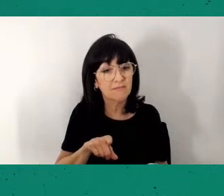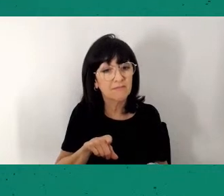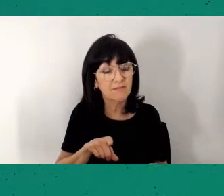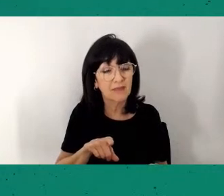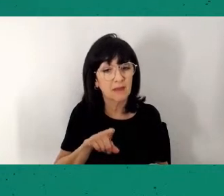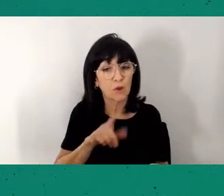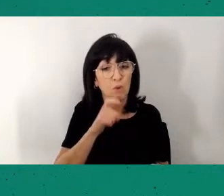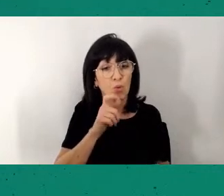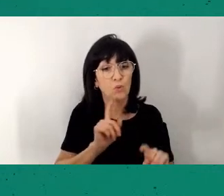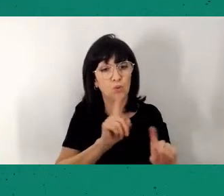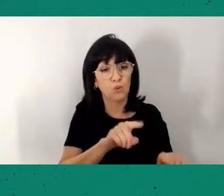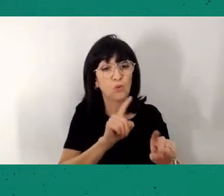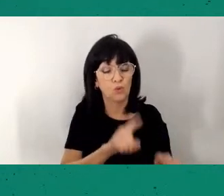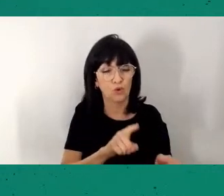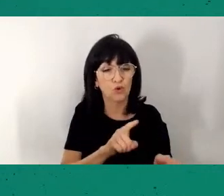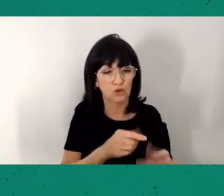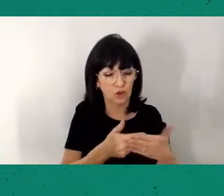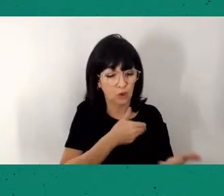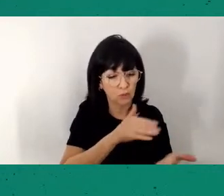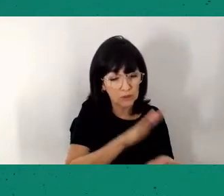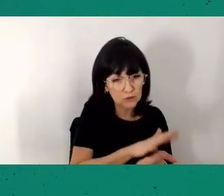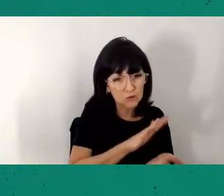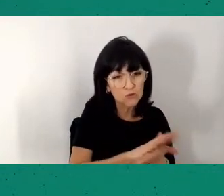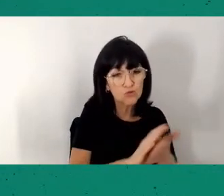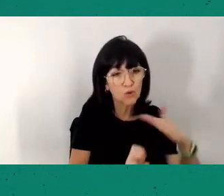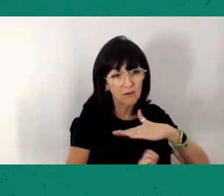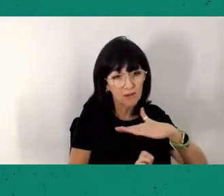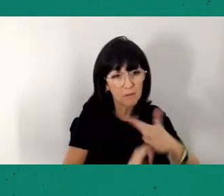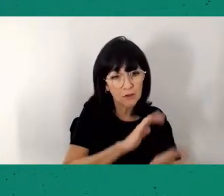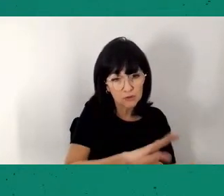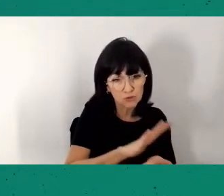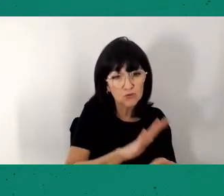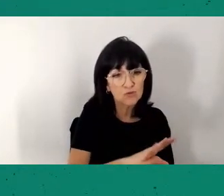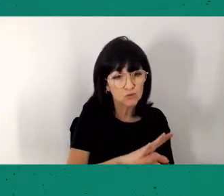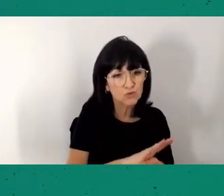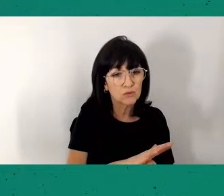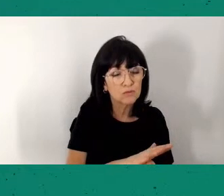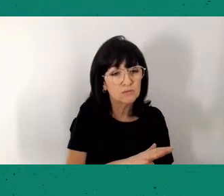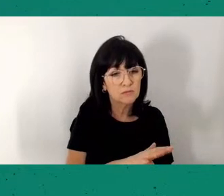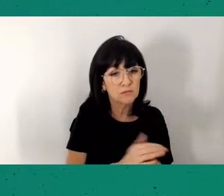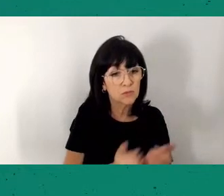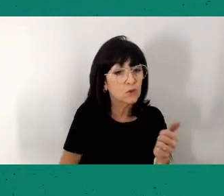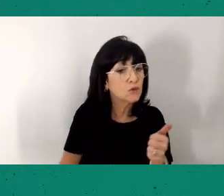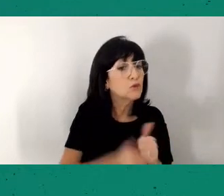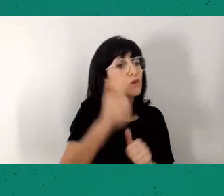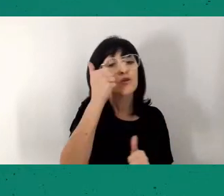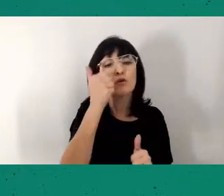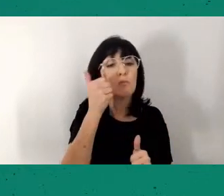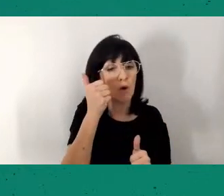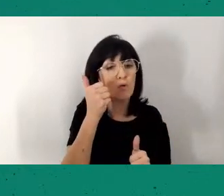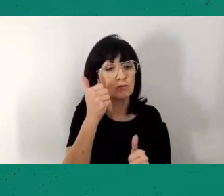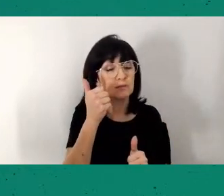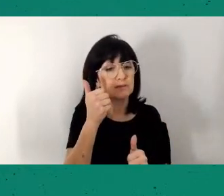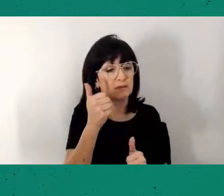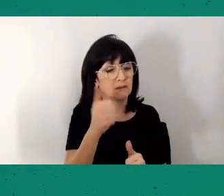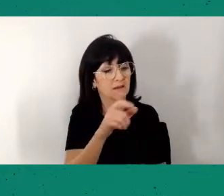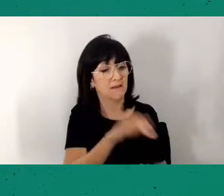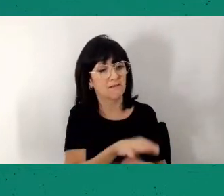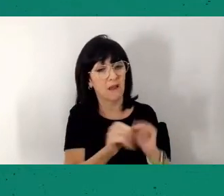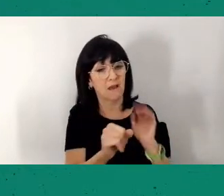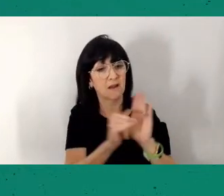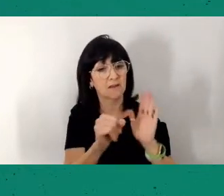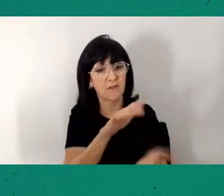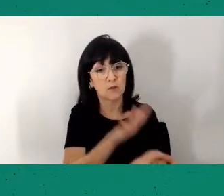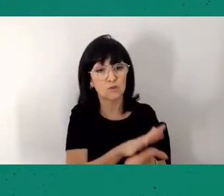grades and preschool, elementary school, mostly racially identified schools, and schools with